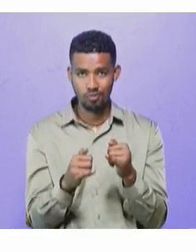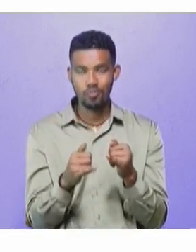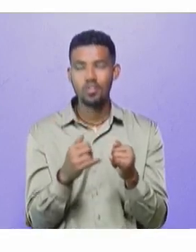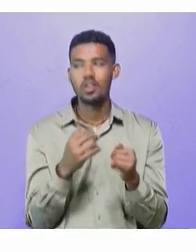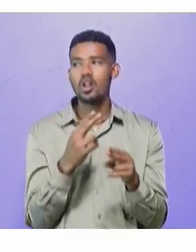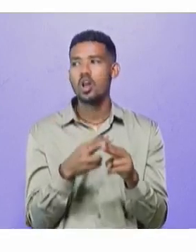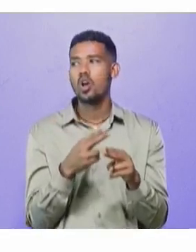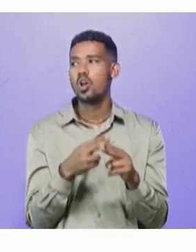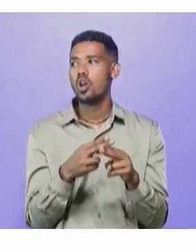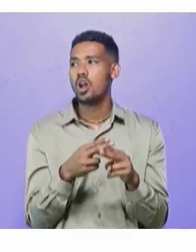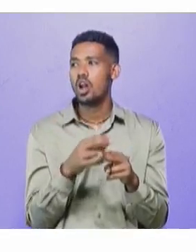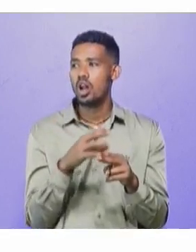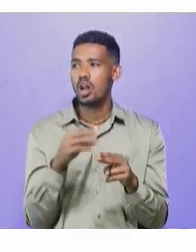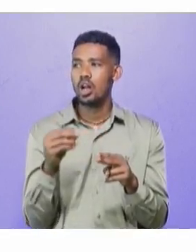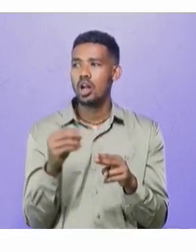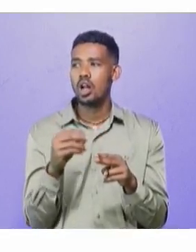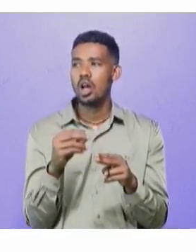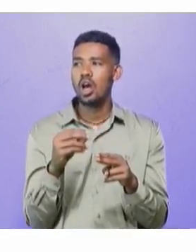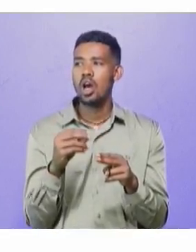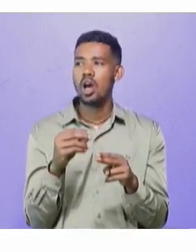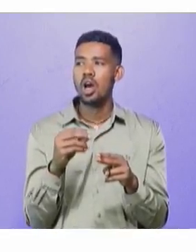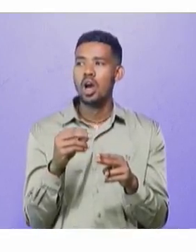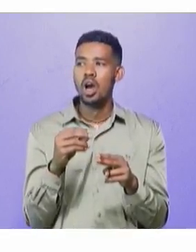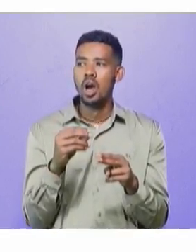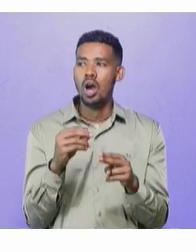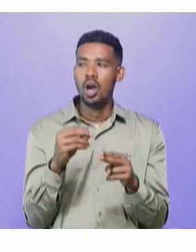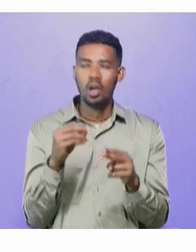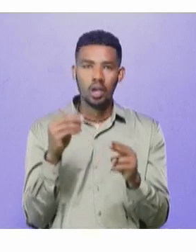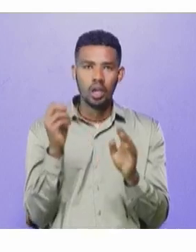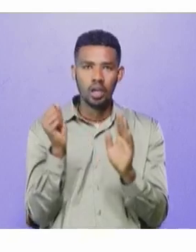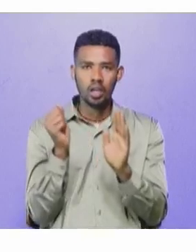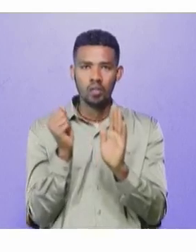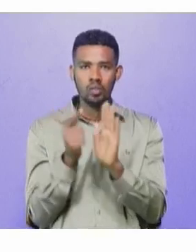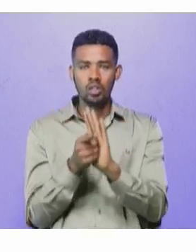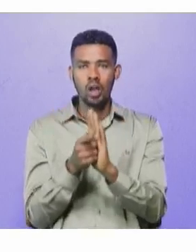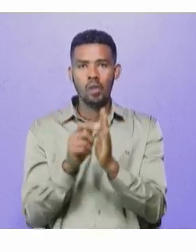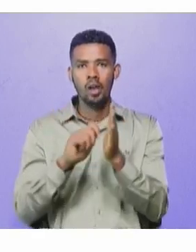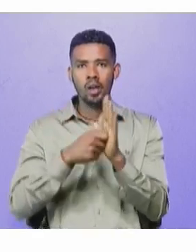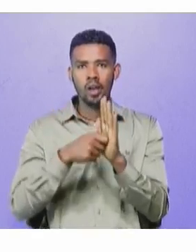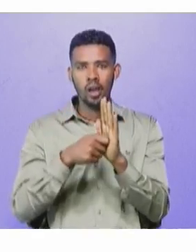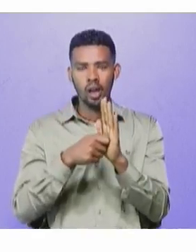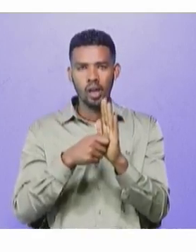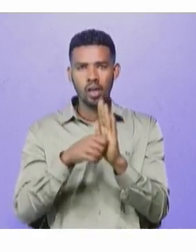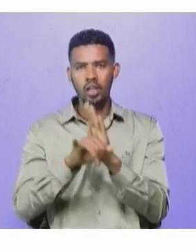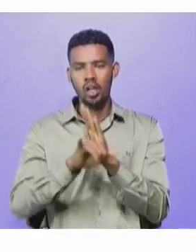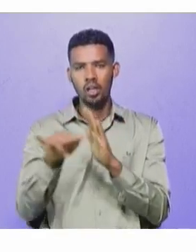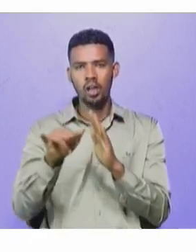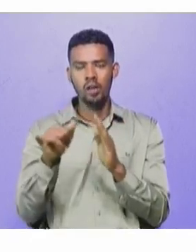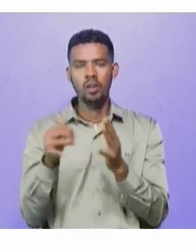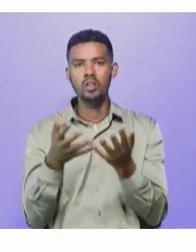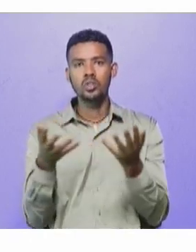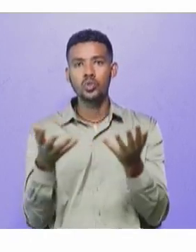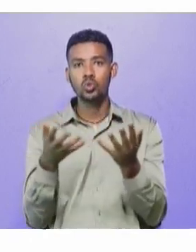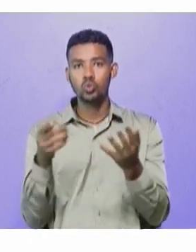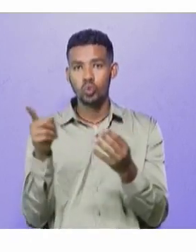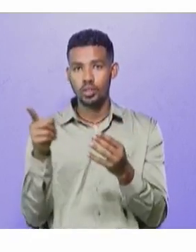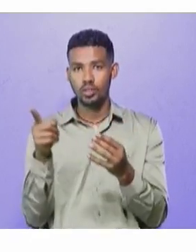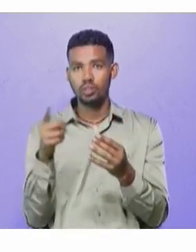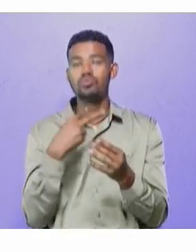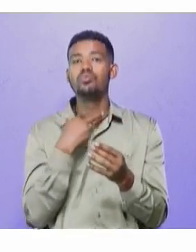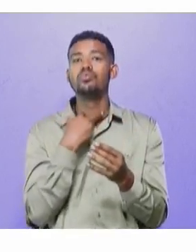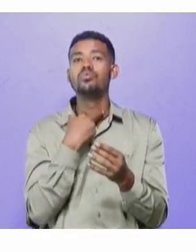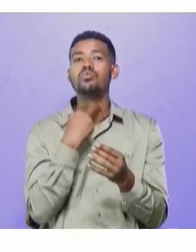noun. And also let us add one more, key, like the same with toy, ending with